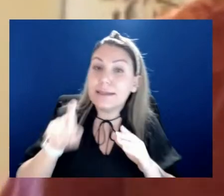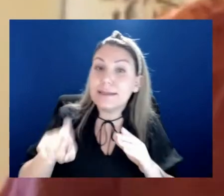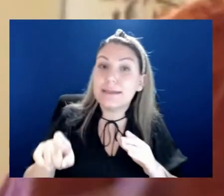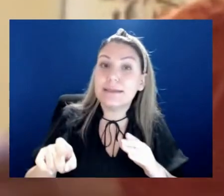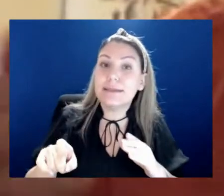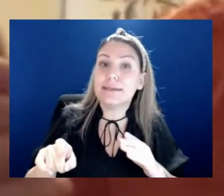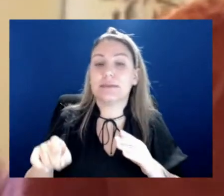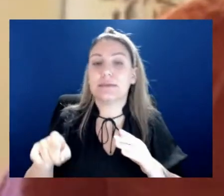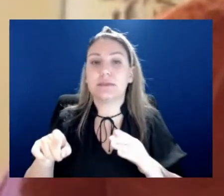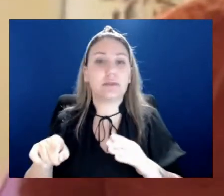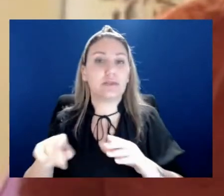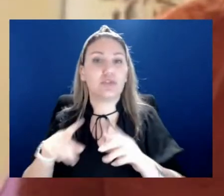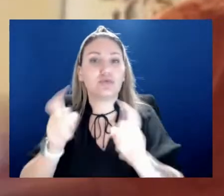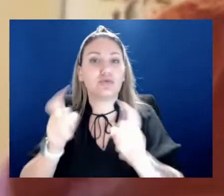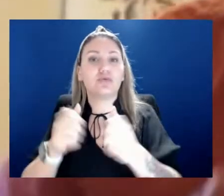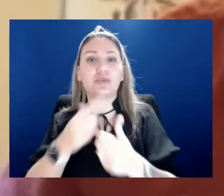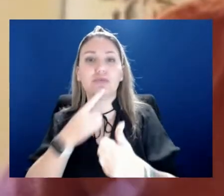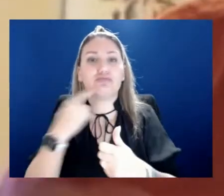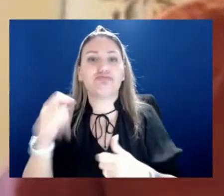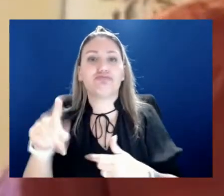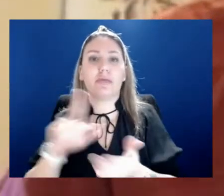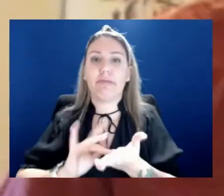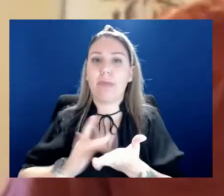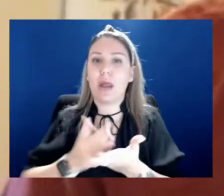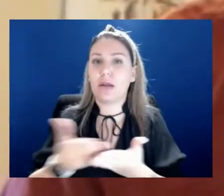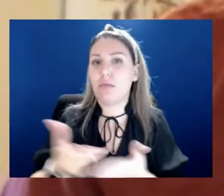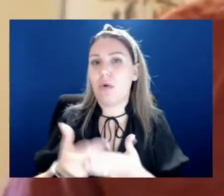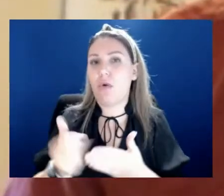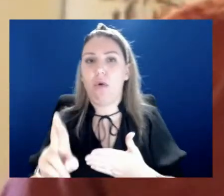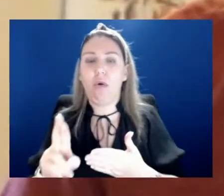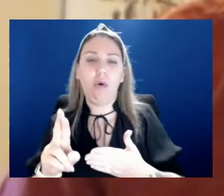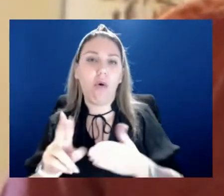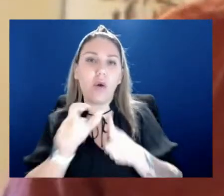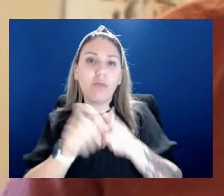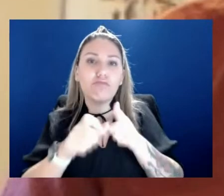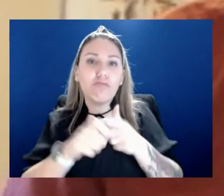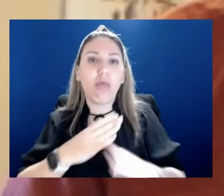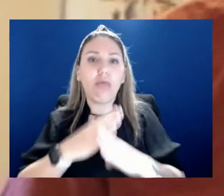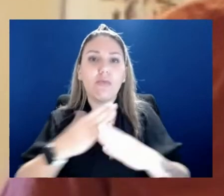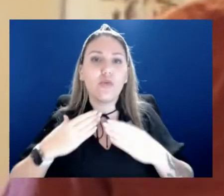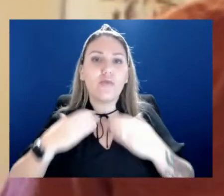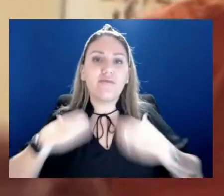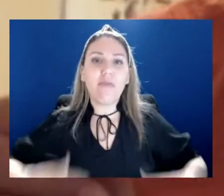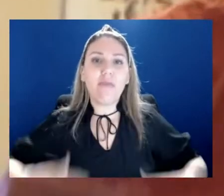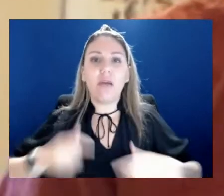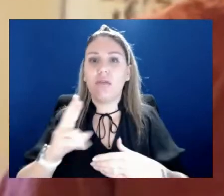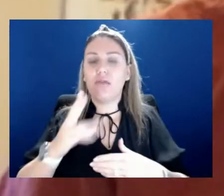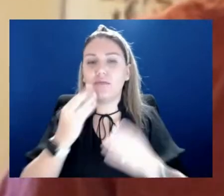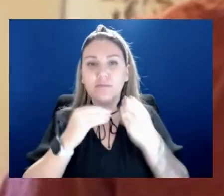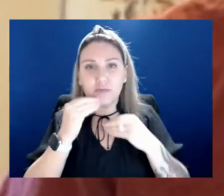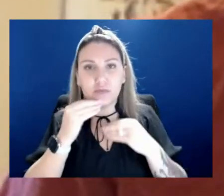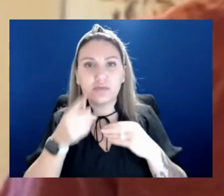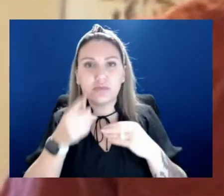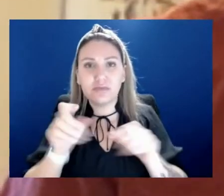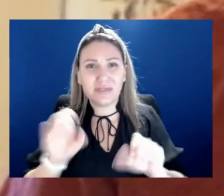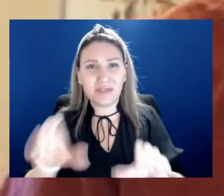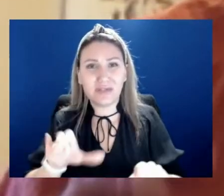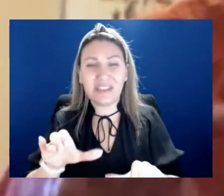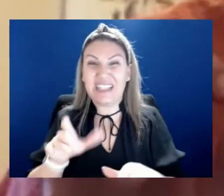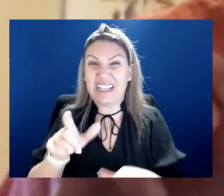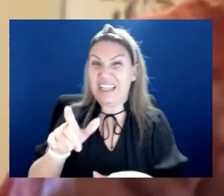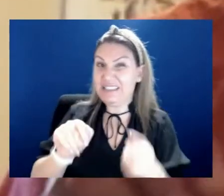medical supplies or bulletproof vests or various things, food, you can do that. Instead of clicking on that